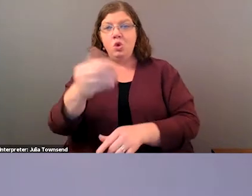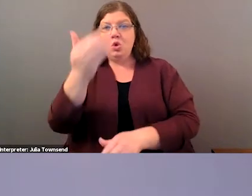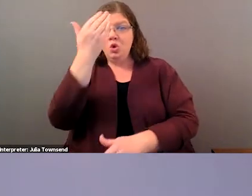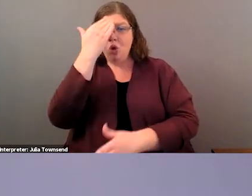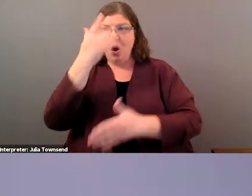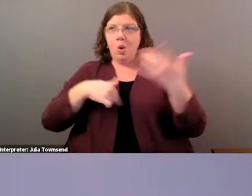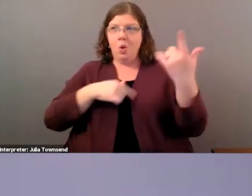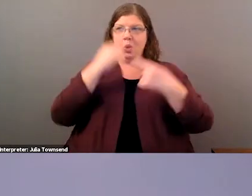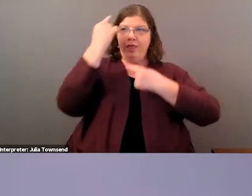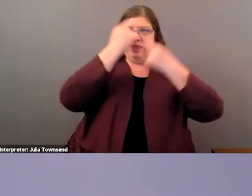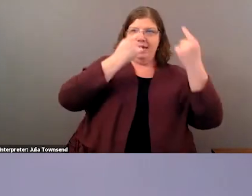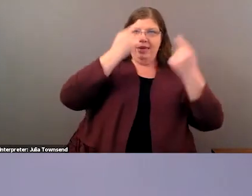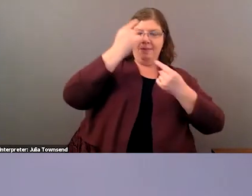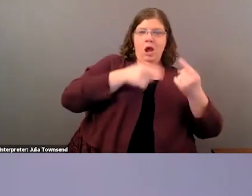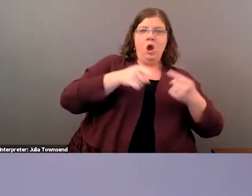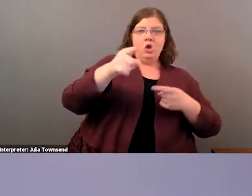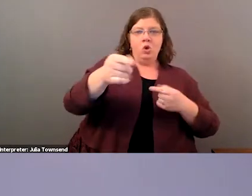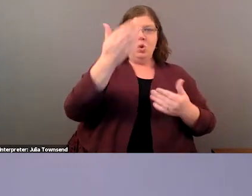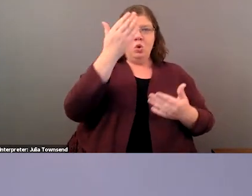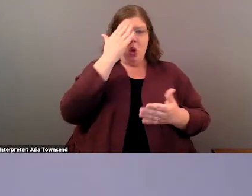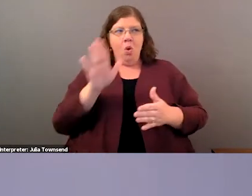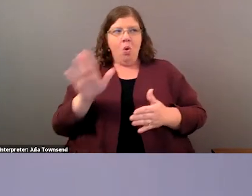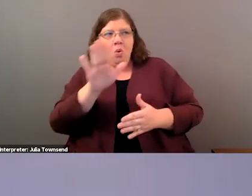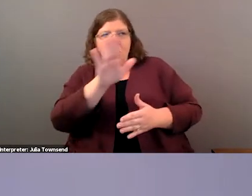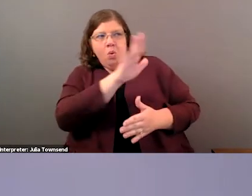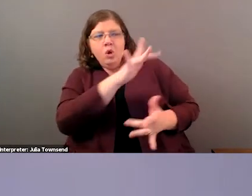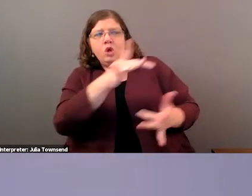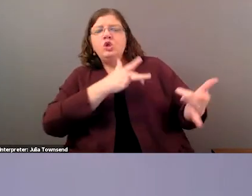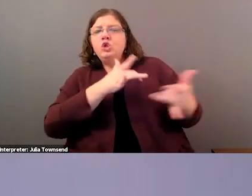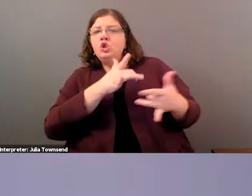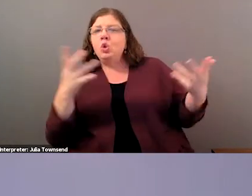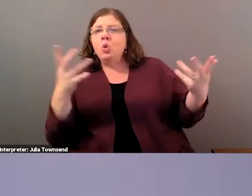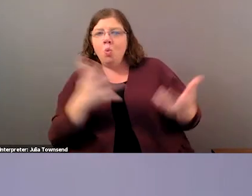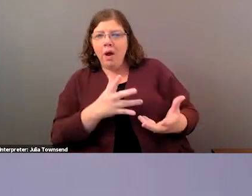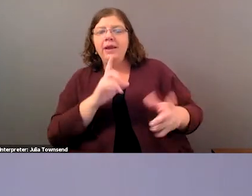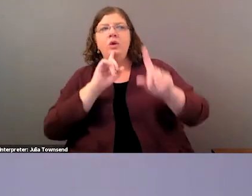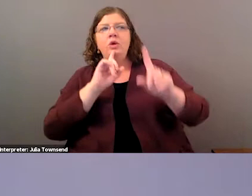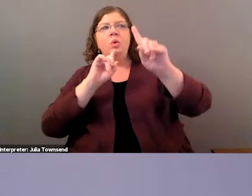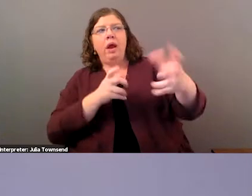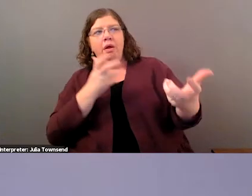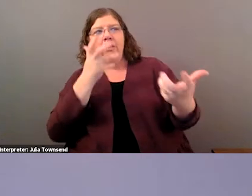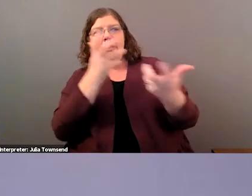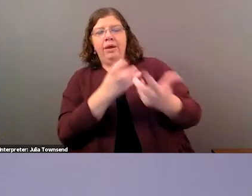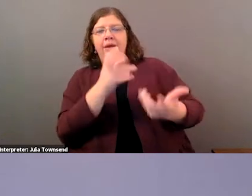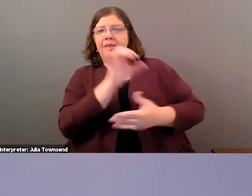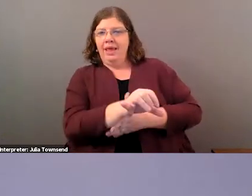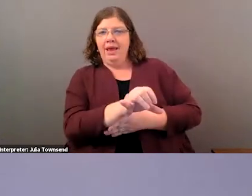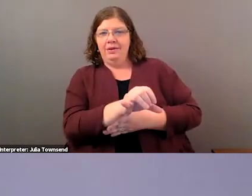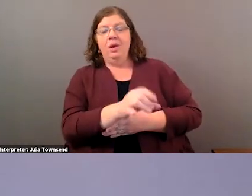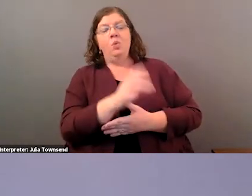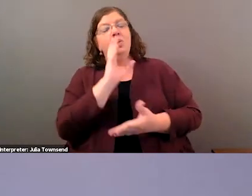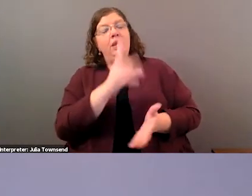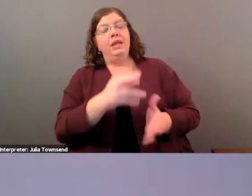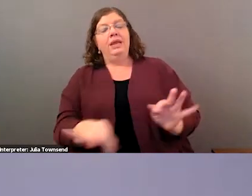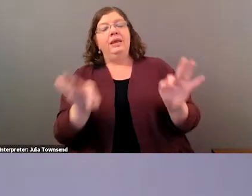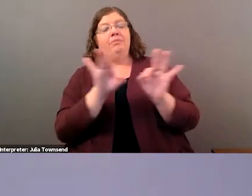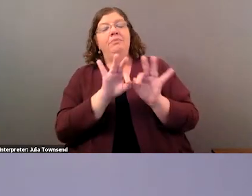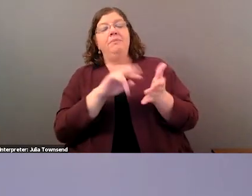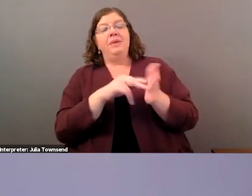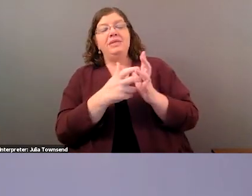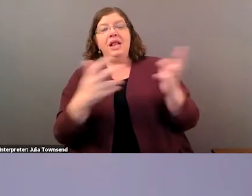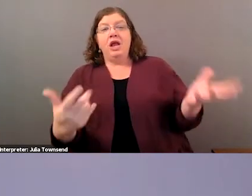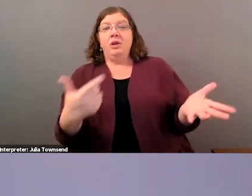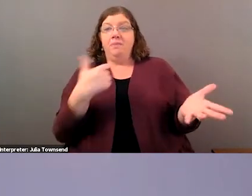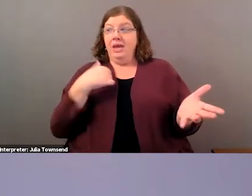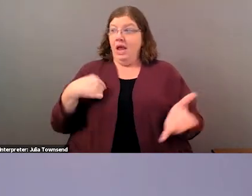with what people are worried about. And it really means a lot to me. And I'm sure to the rest of the board that that when you